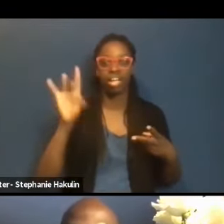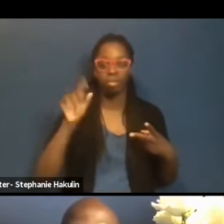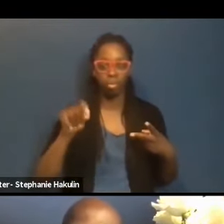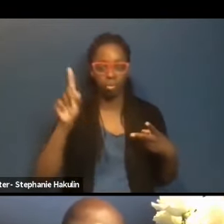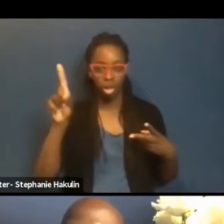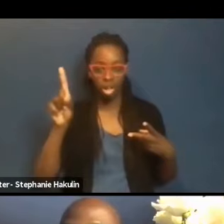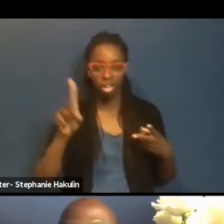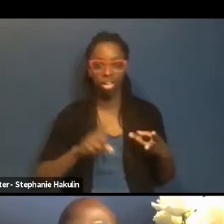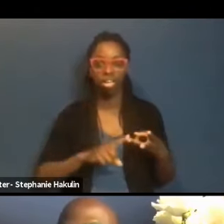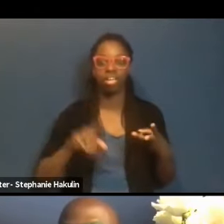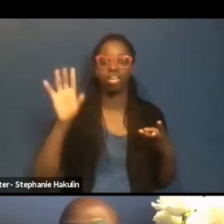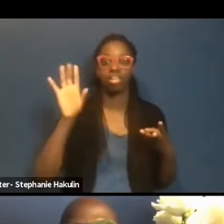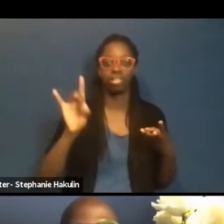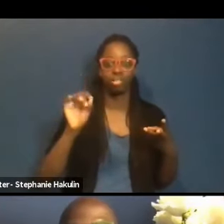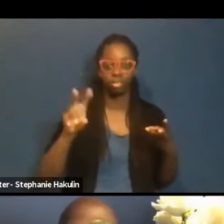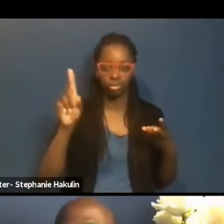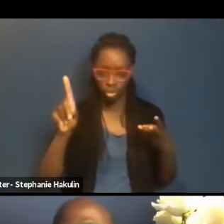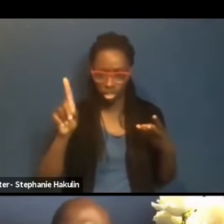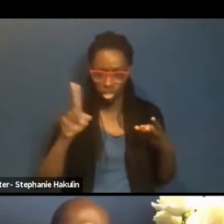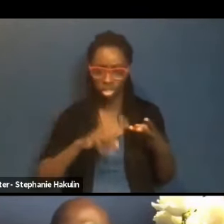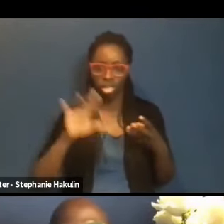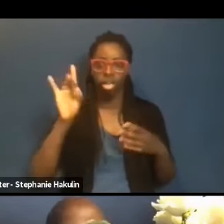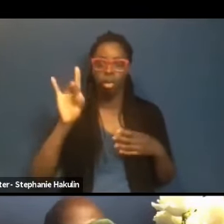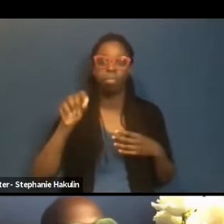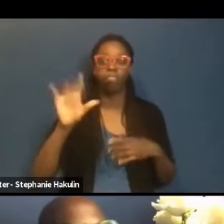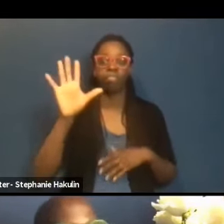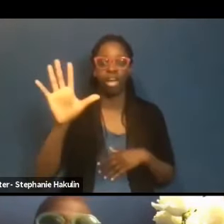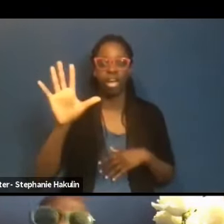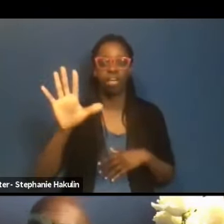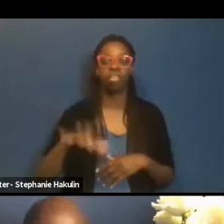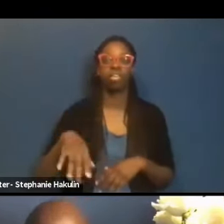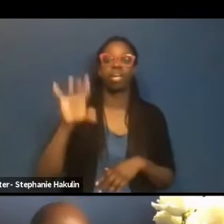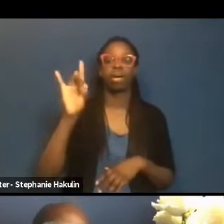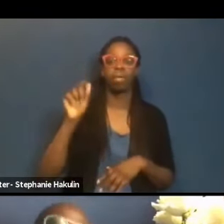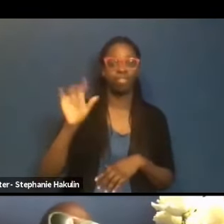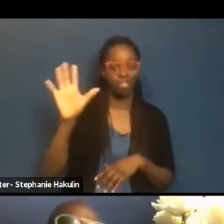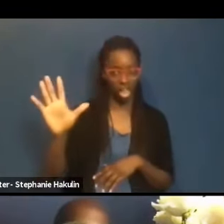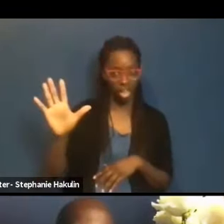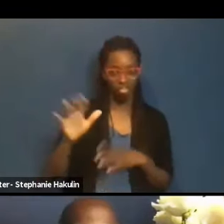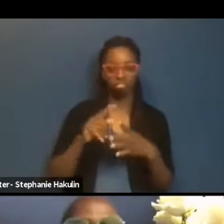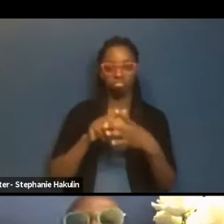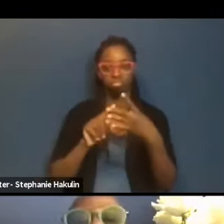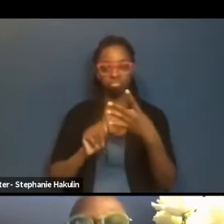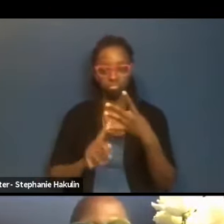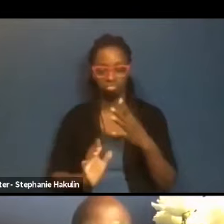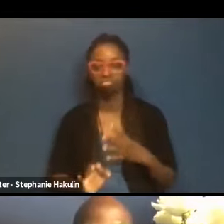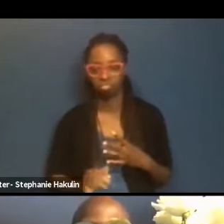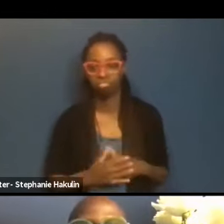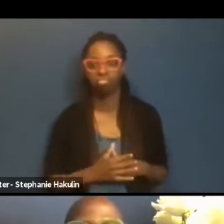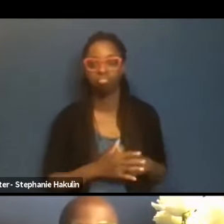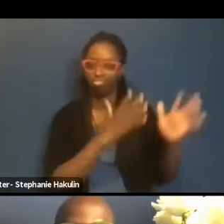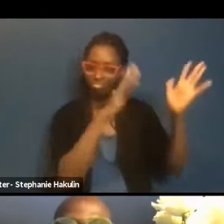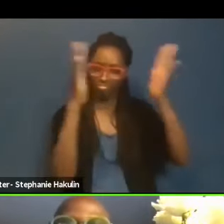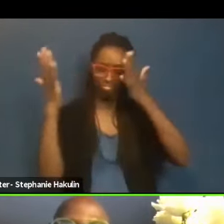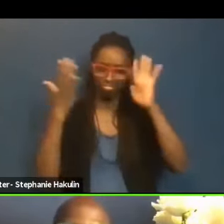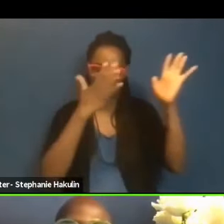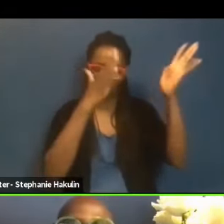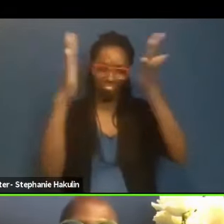an 8.5, and an 8.5. Give it up for that energy, that poet from STL,